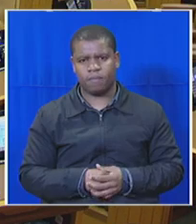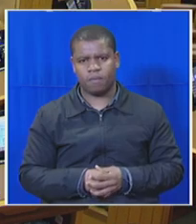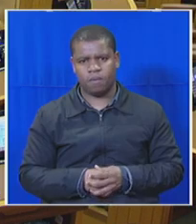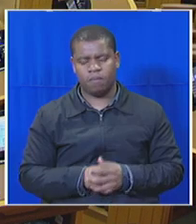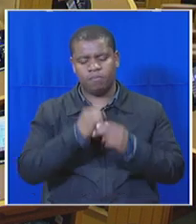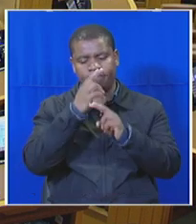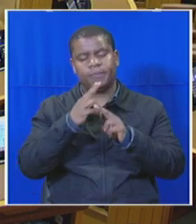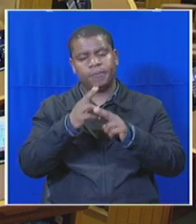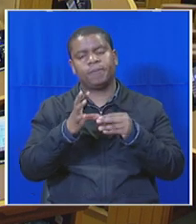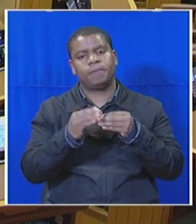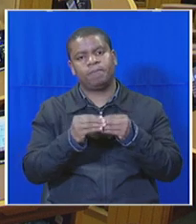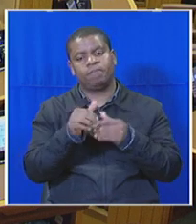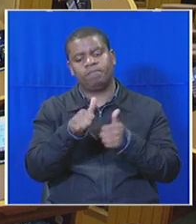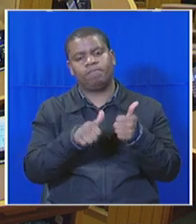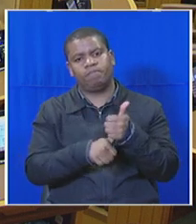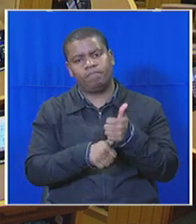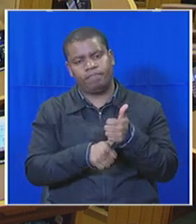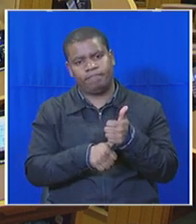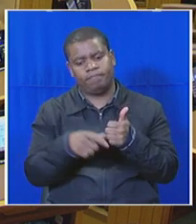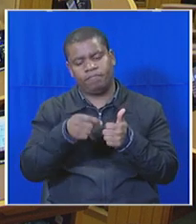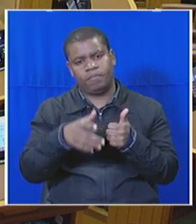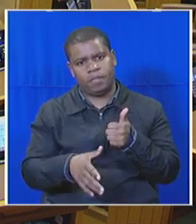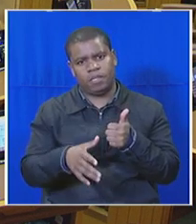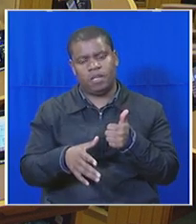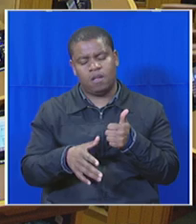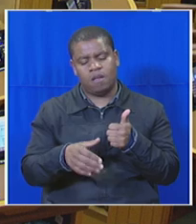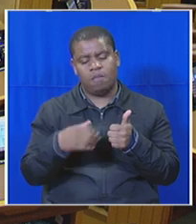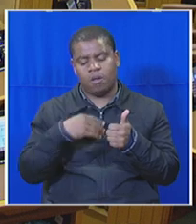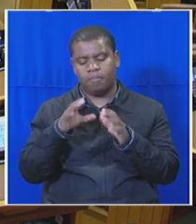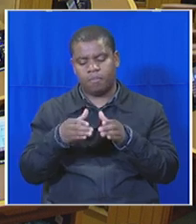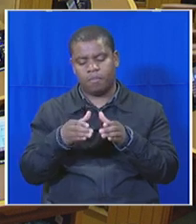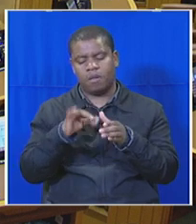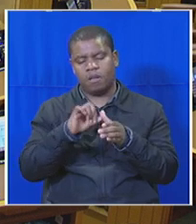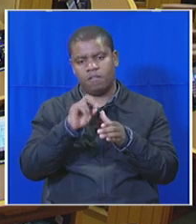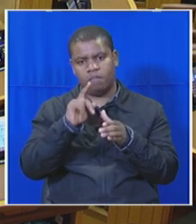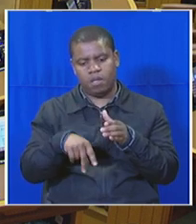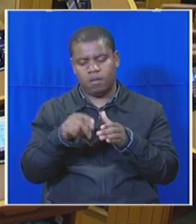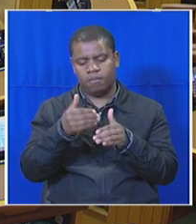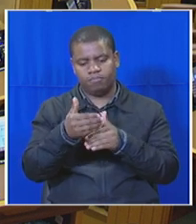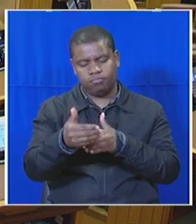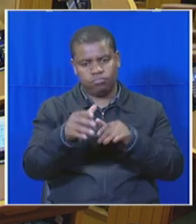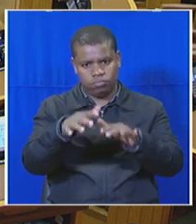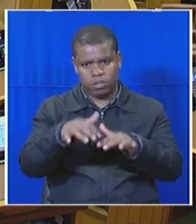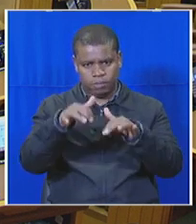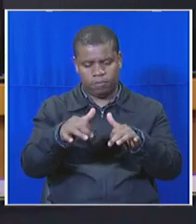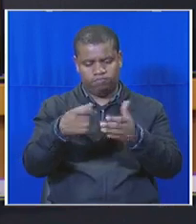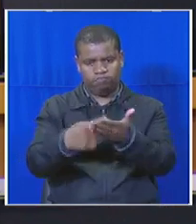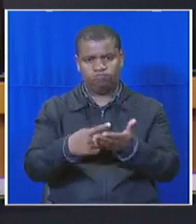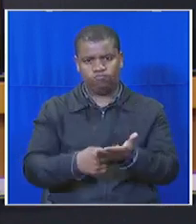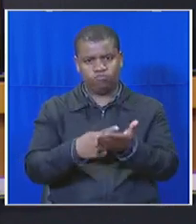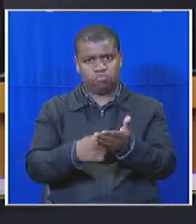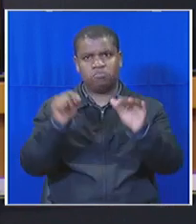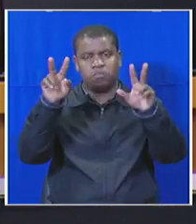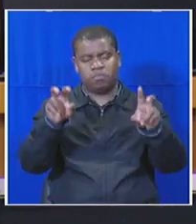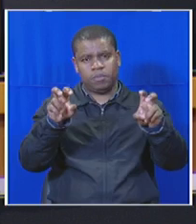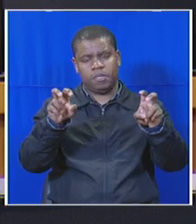Honorable Deputy Speaker, on behalf of the Inkatha Freedom Party, I shall move at the next sitting of this House that the House debate